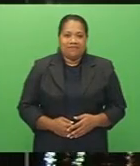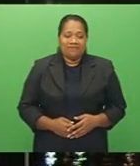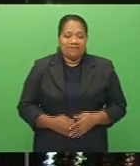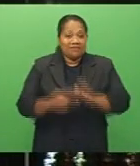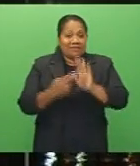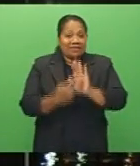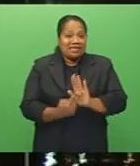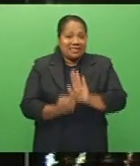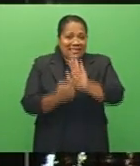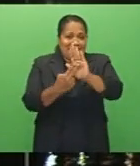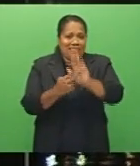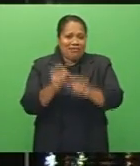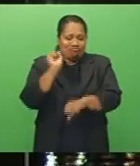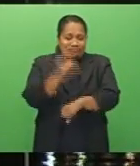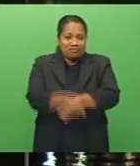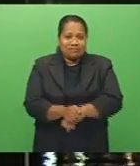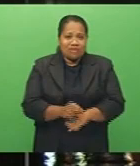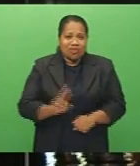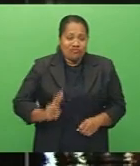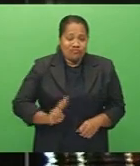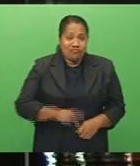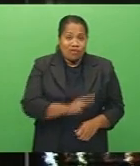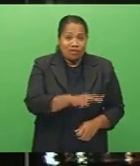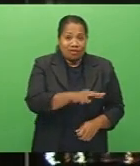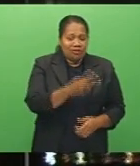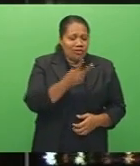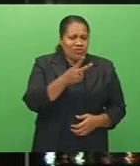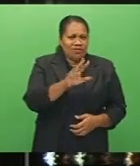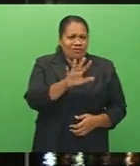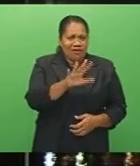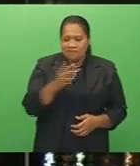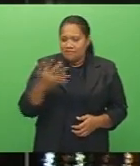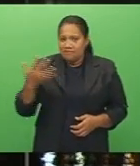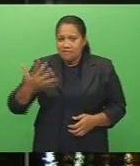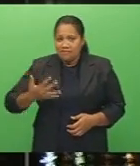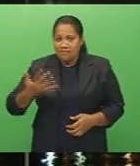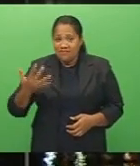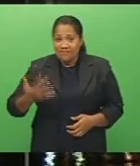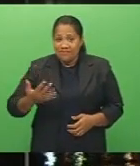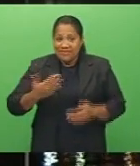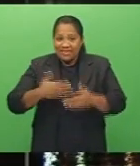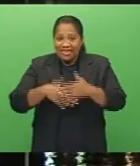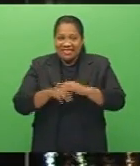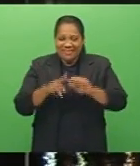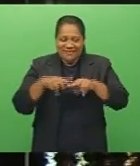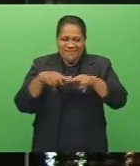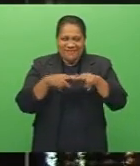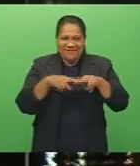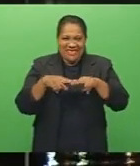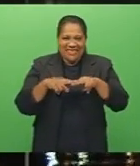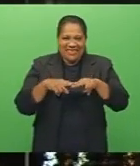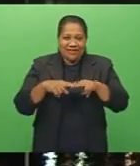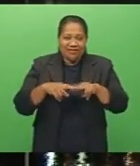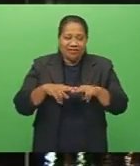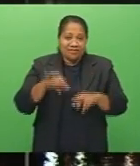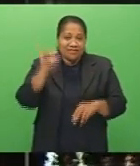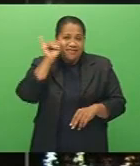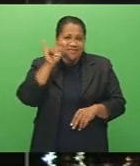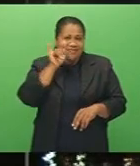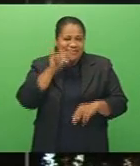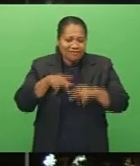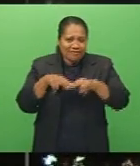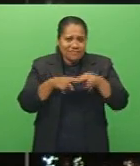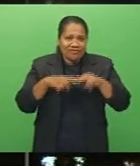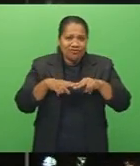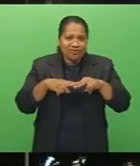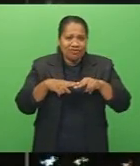Nandi outclassed Rewa 25-15 in an entertaining Fiji Rugby Fairbrother Challenge at Prince Charles